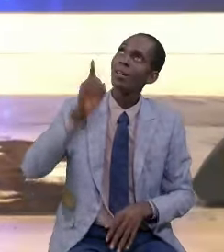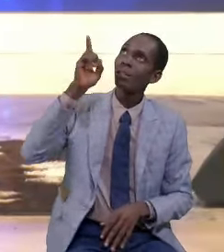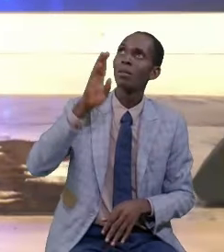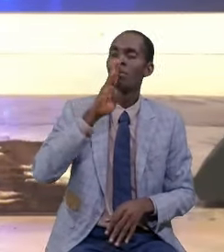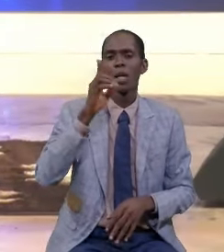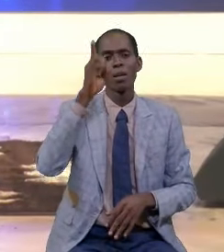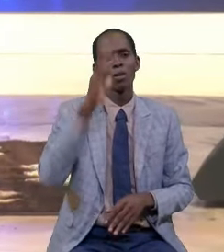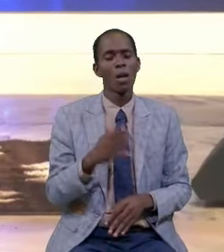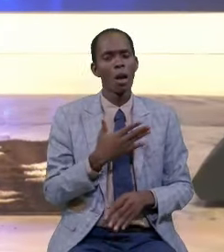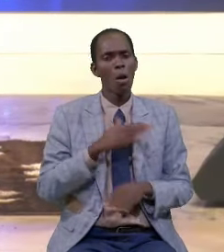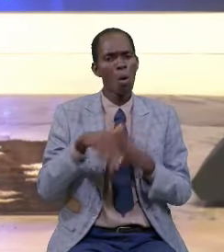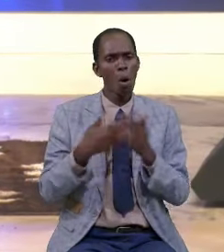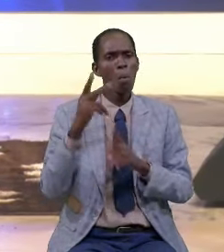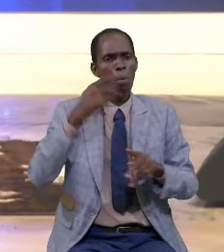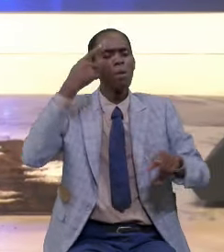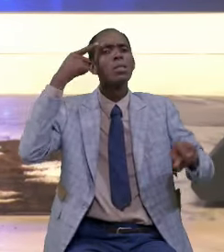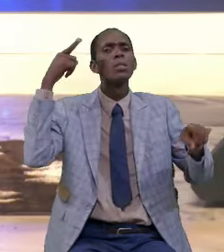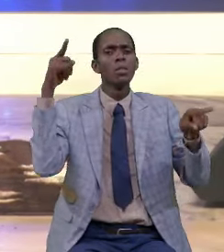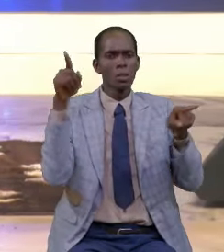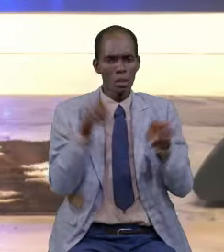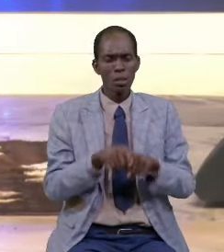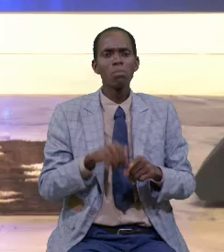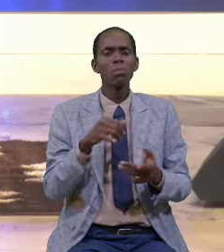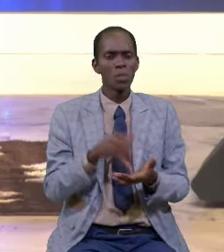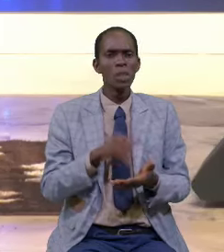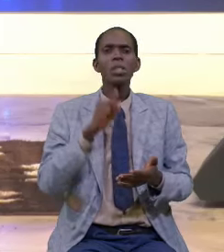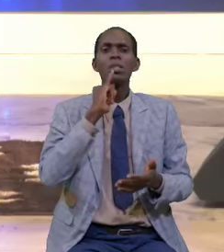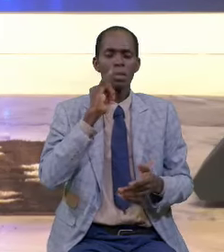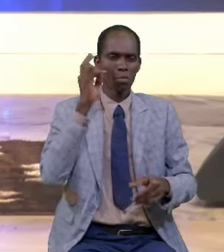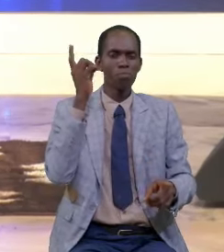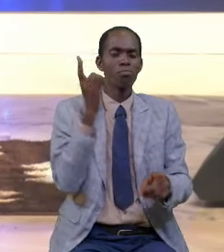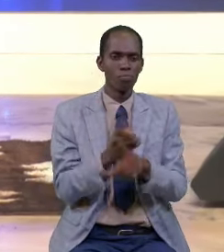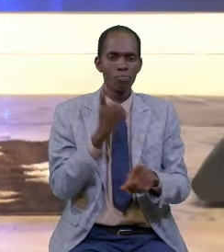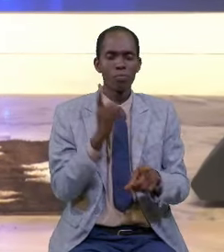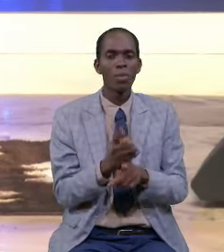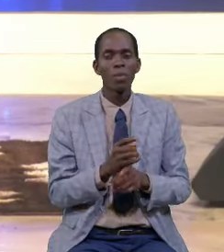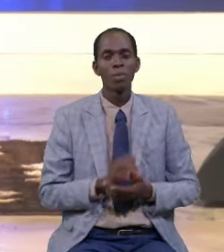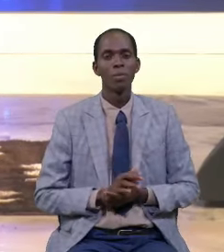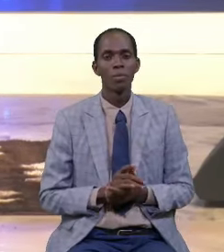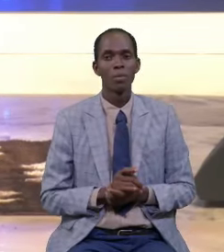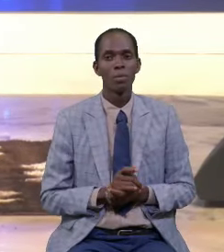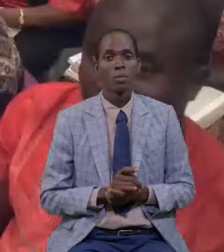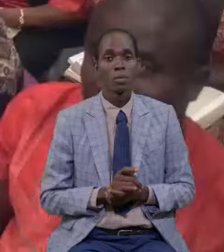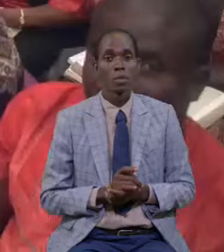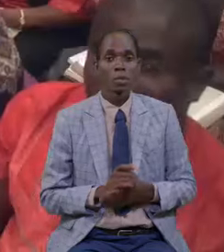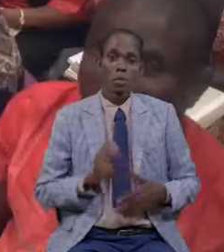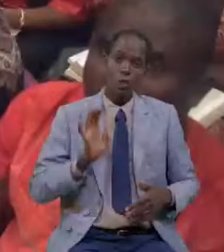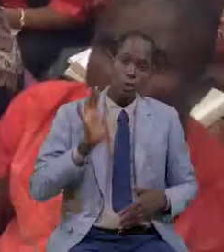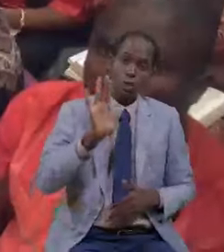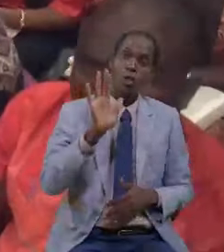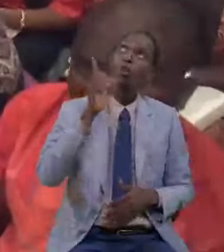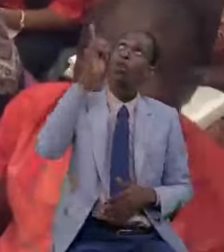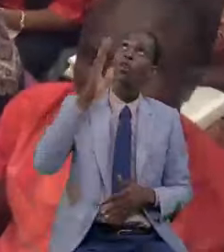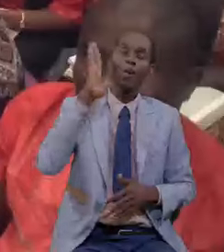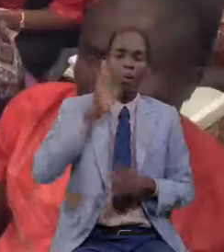the people answered and said, it is well spoken. Your God will answer by